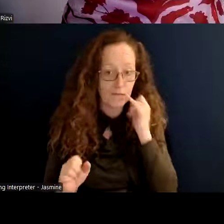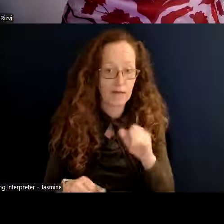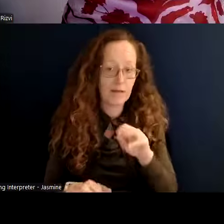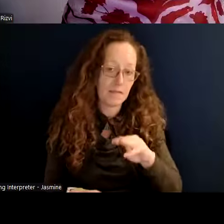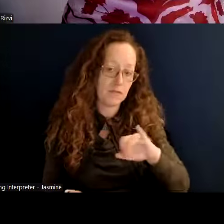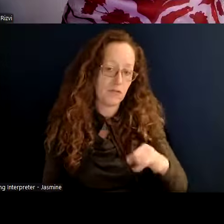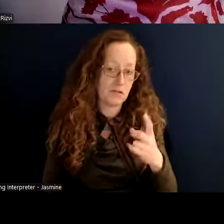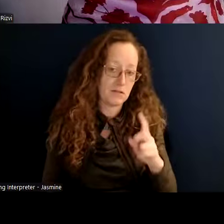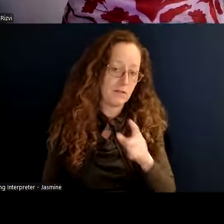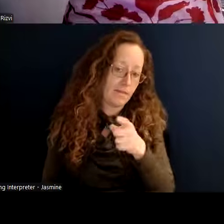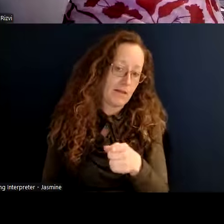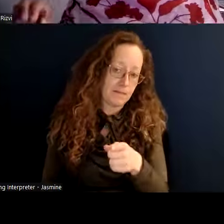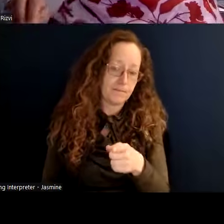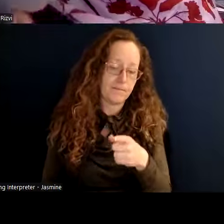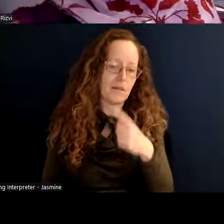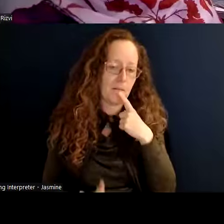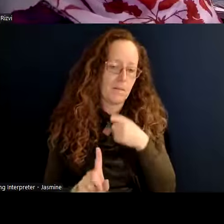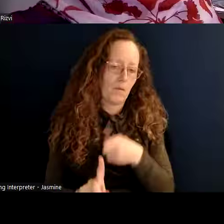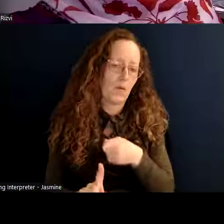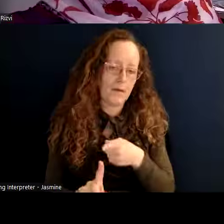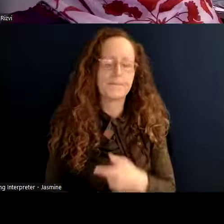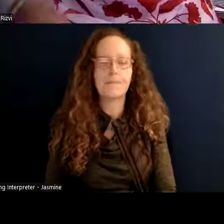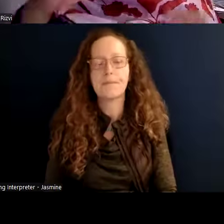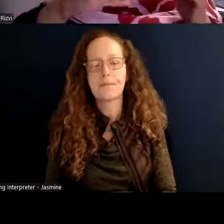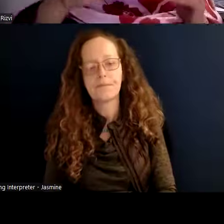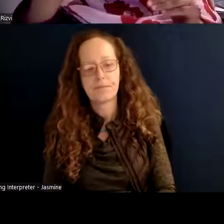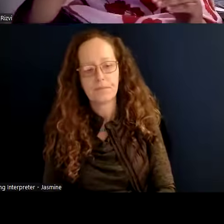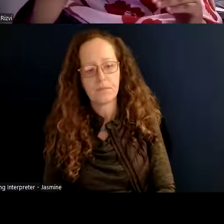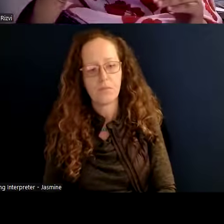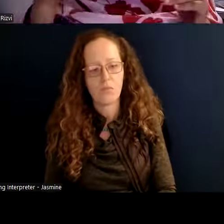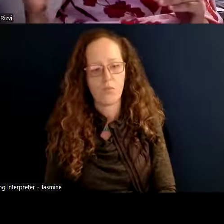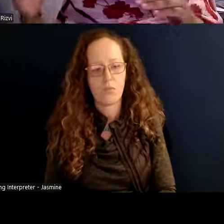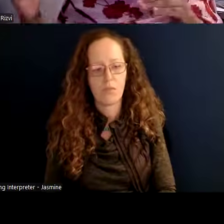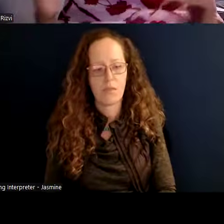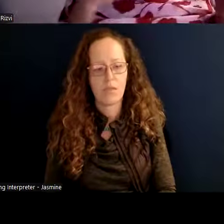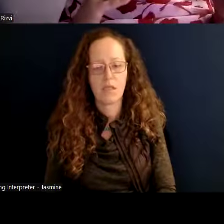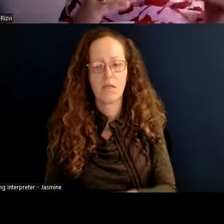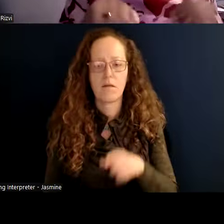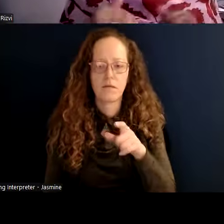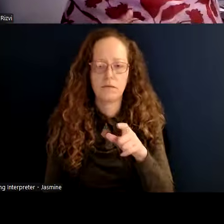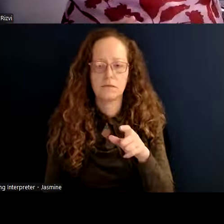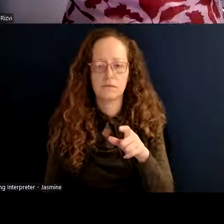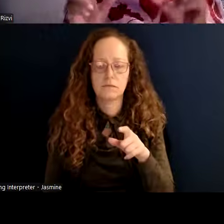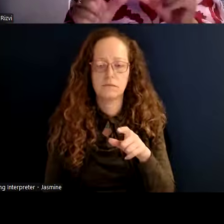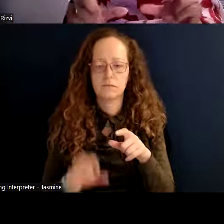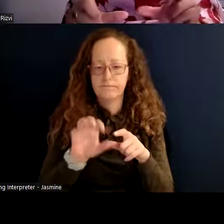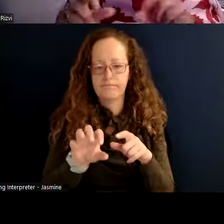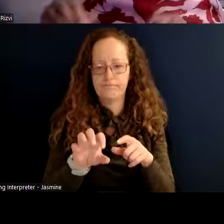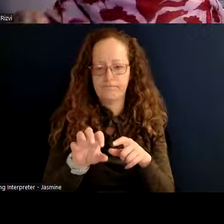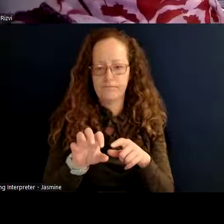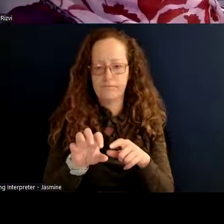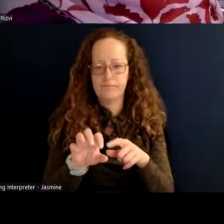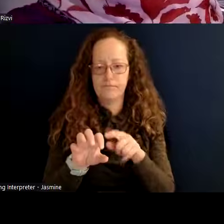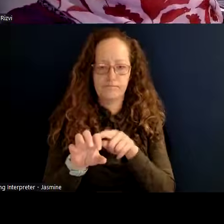I'm just kind of pointing to it right here. In the middle, it's just above Kot Diji and just to the east of the word